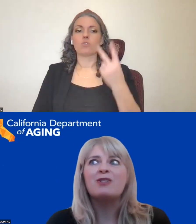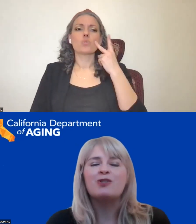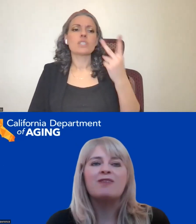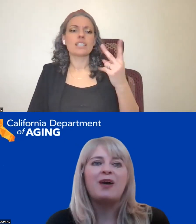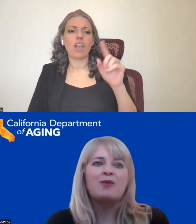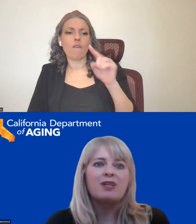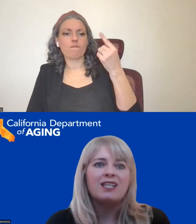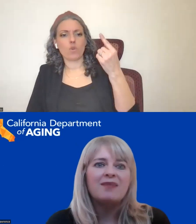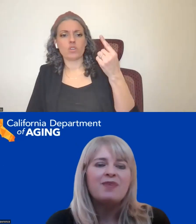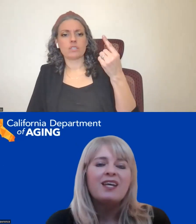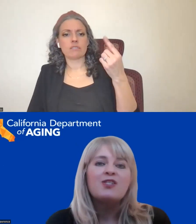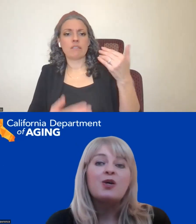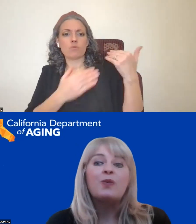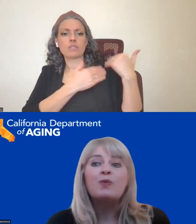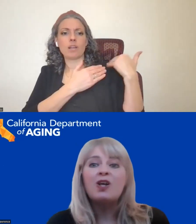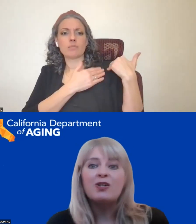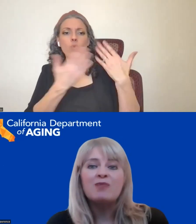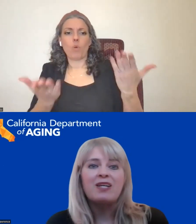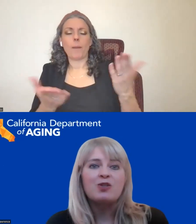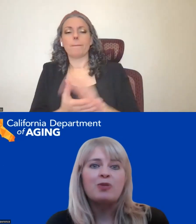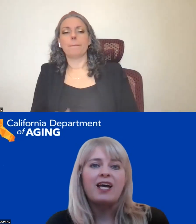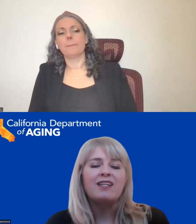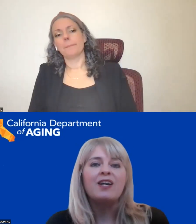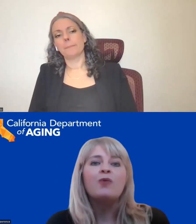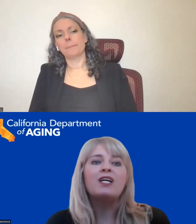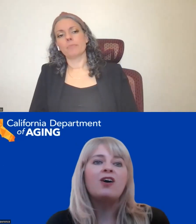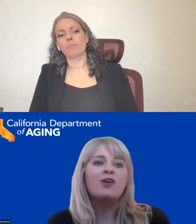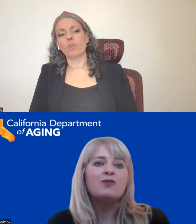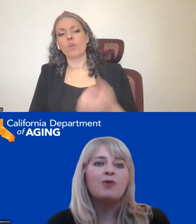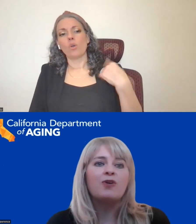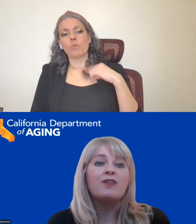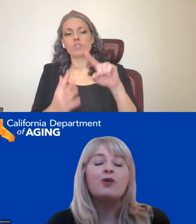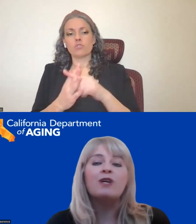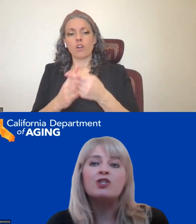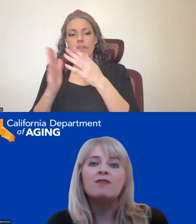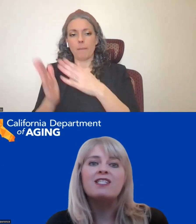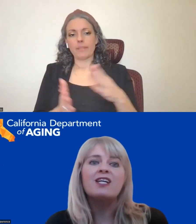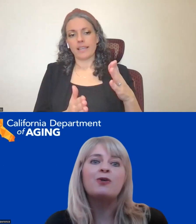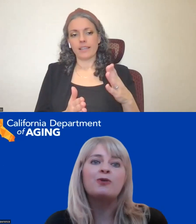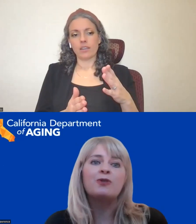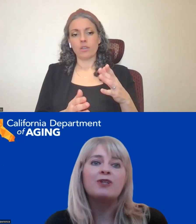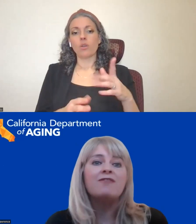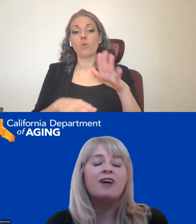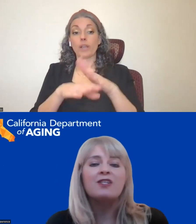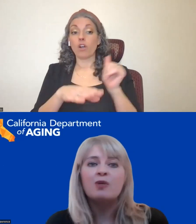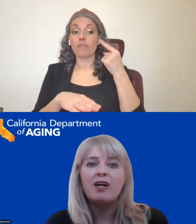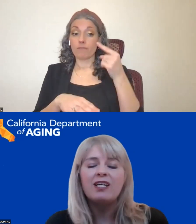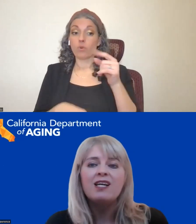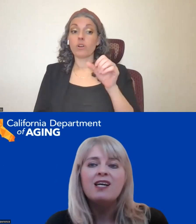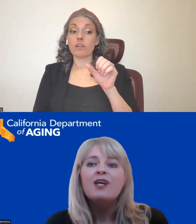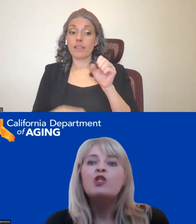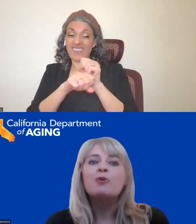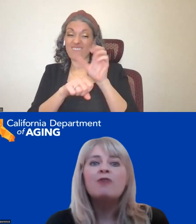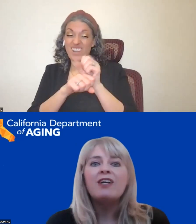first measure of accountability. So when we launched the master plan, we called for the creation of a stakeholder advisory